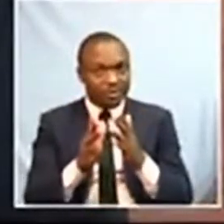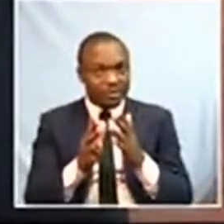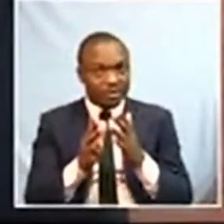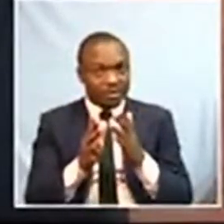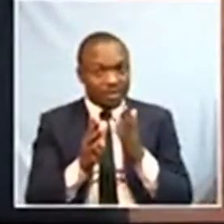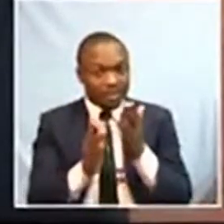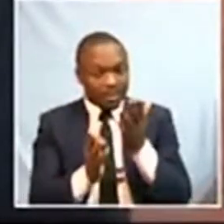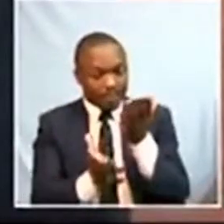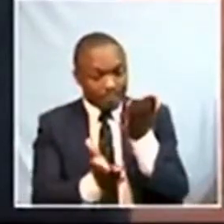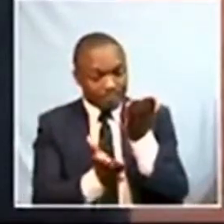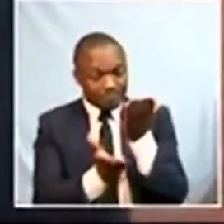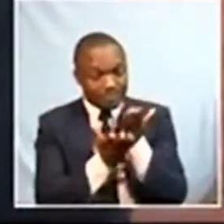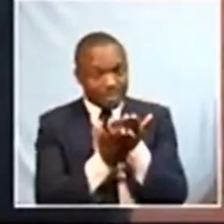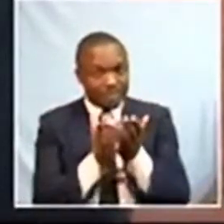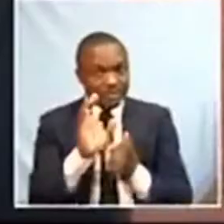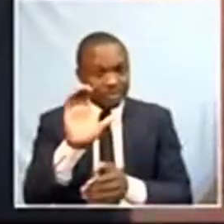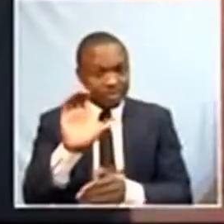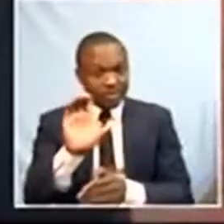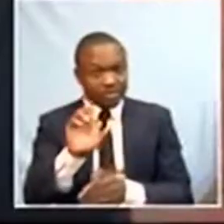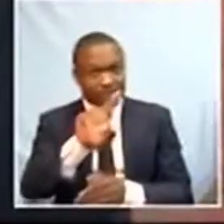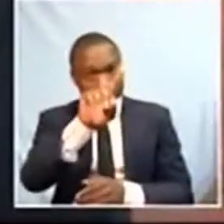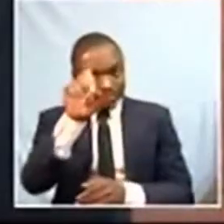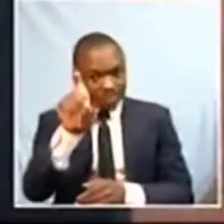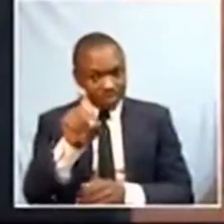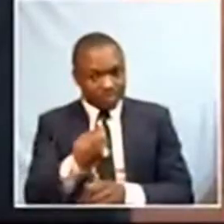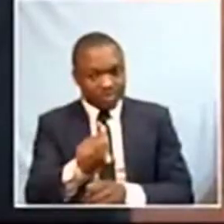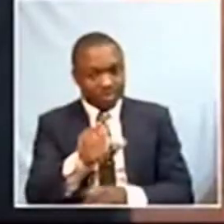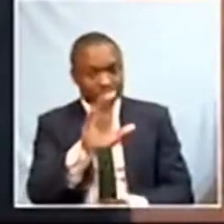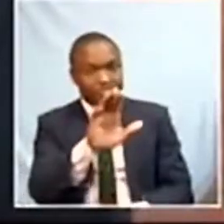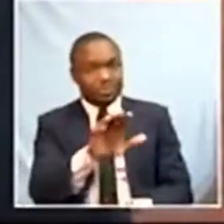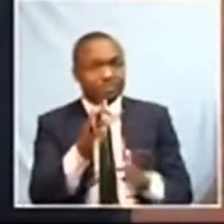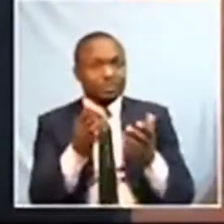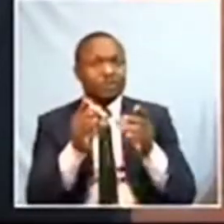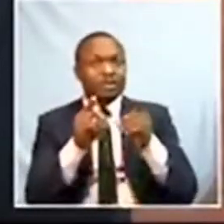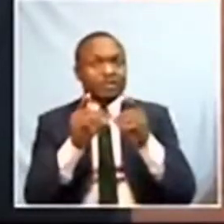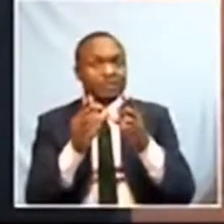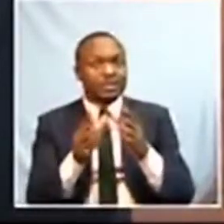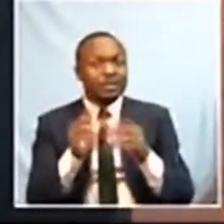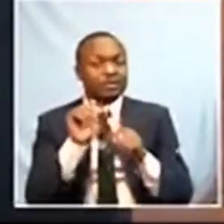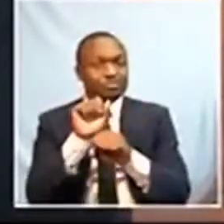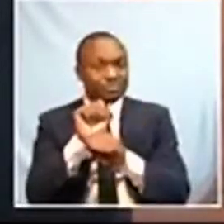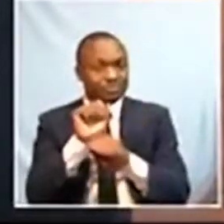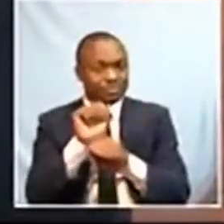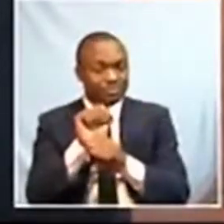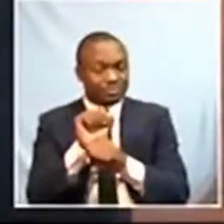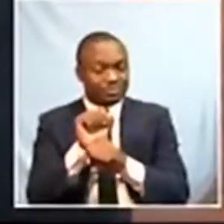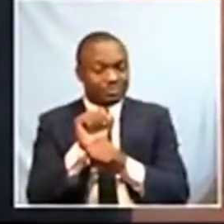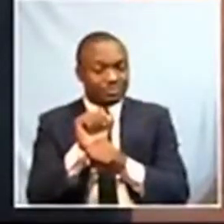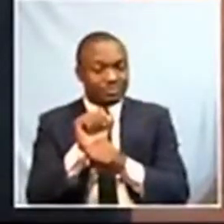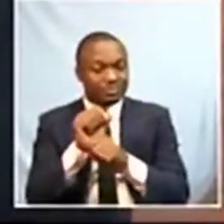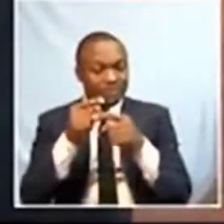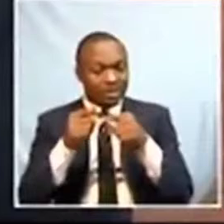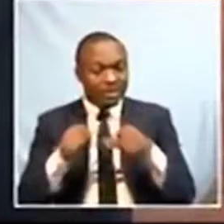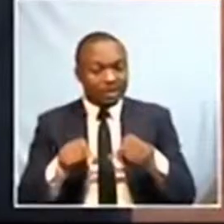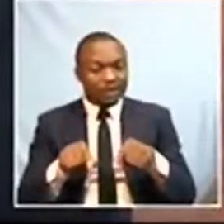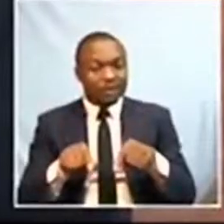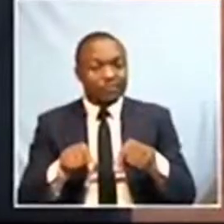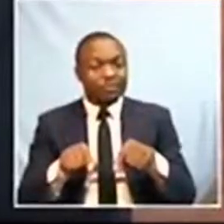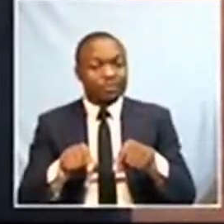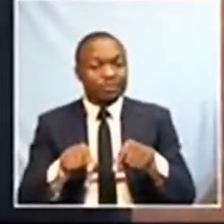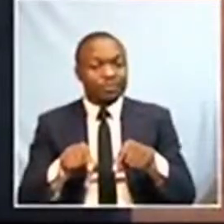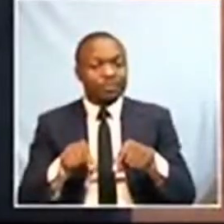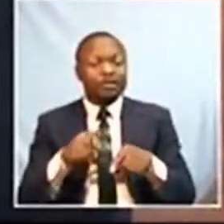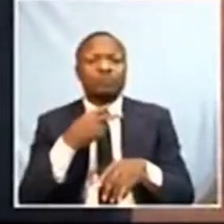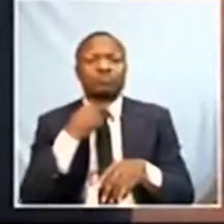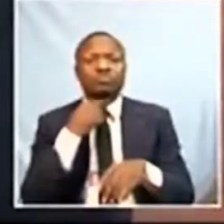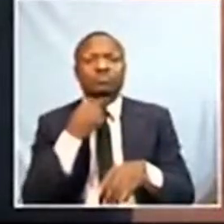C. That caution is not there. Director of Works, was it done orally?